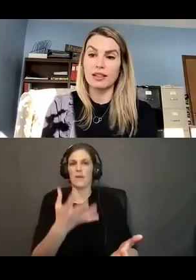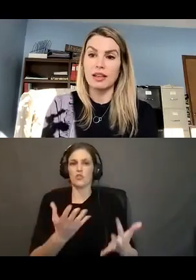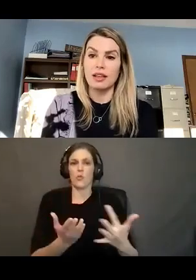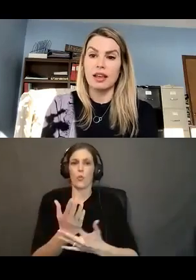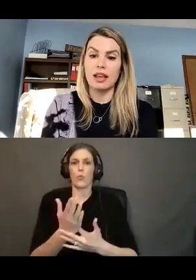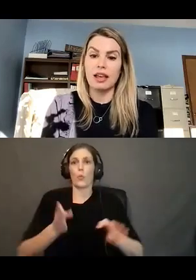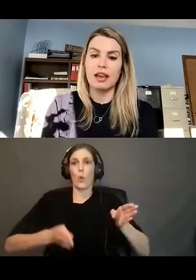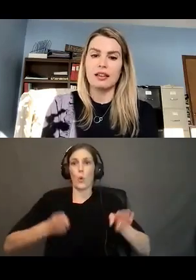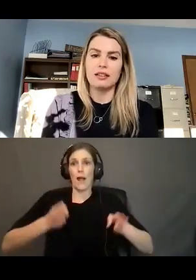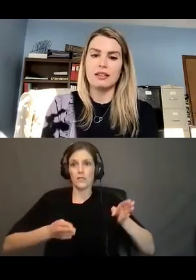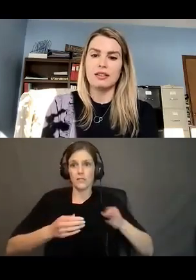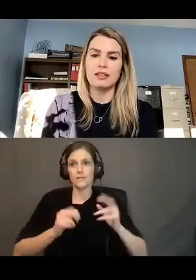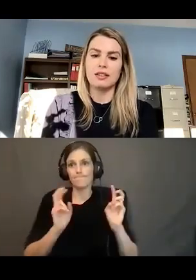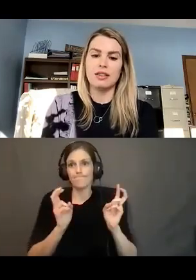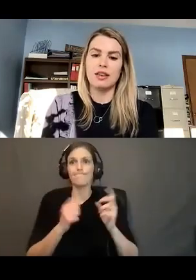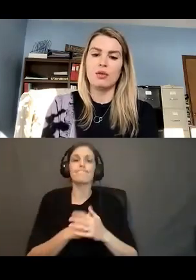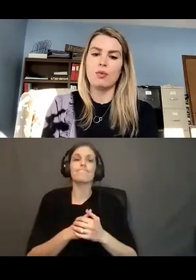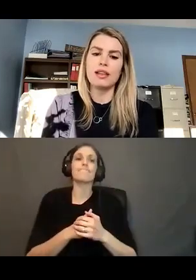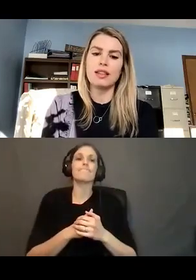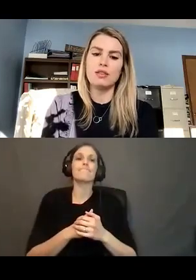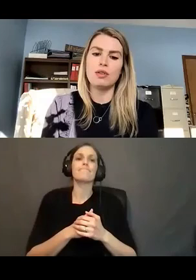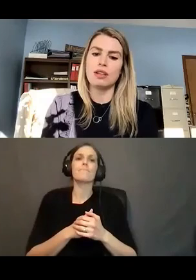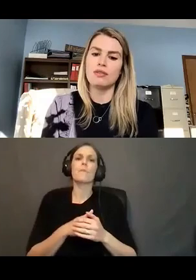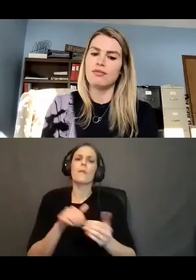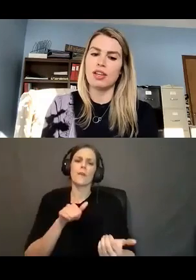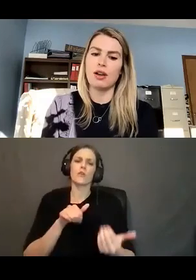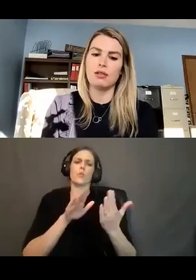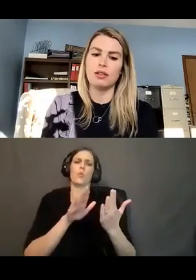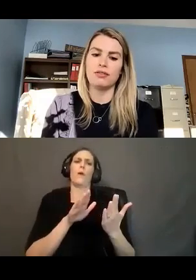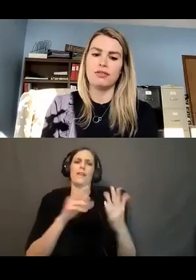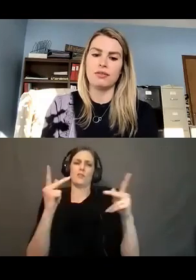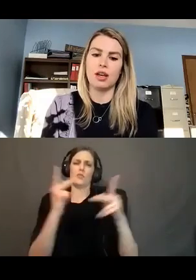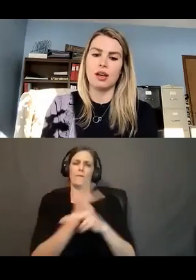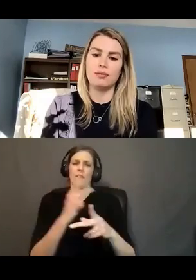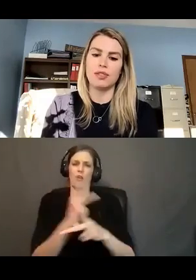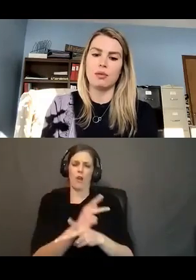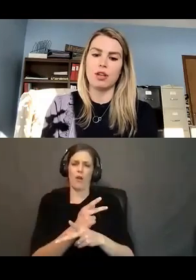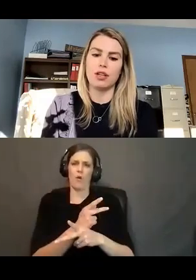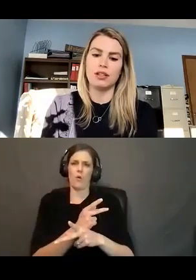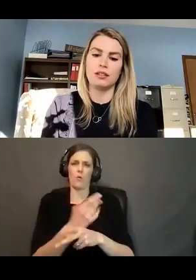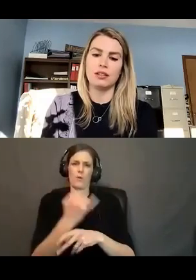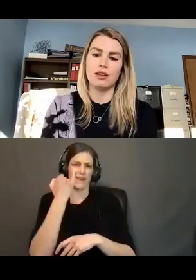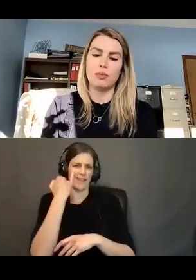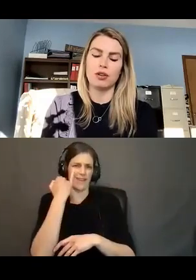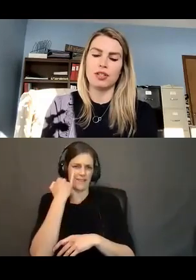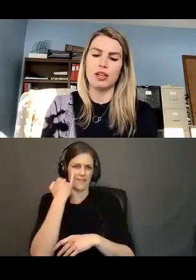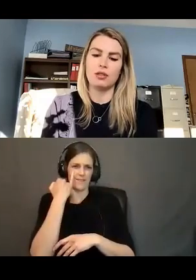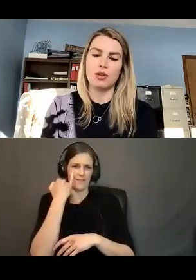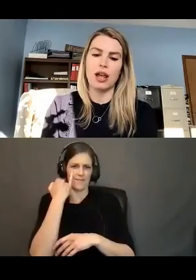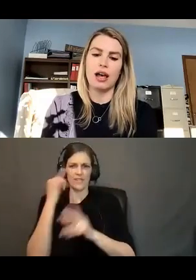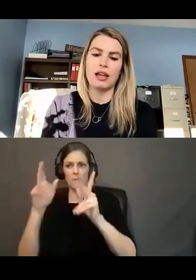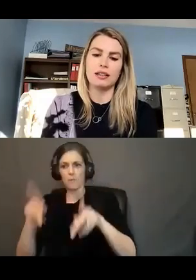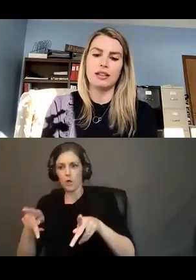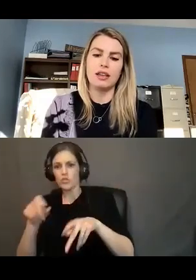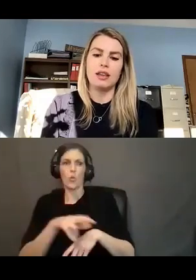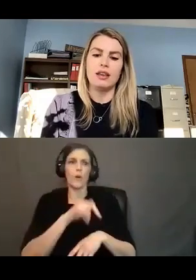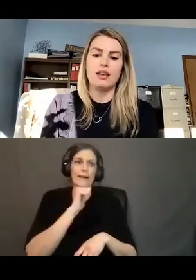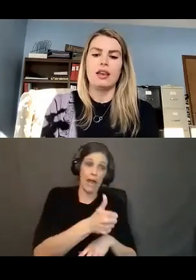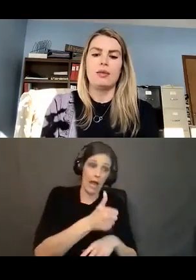robots. And there are ways that you can figure out if someone is a person or